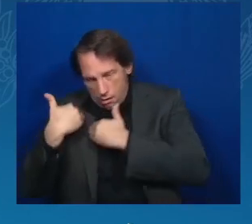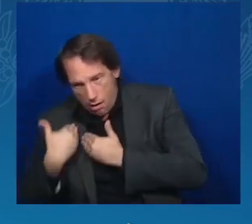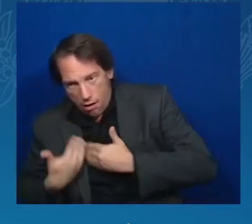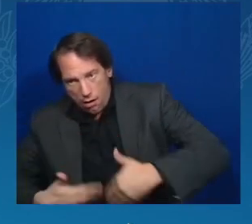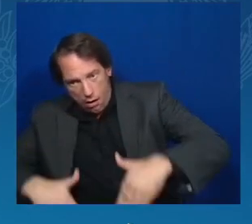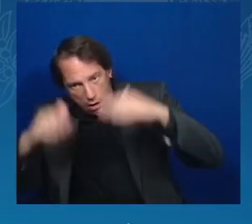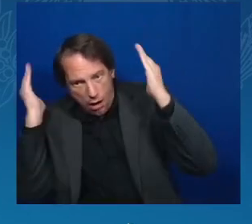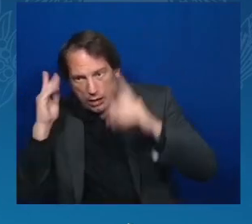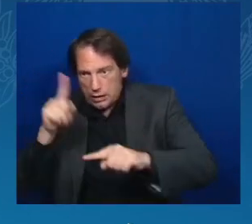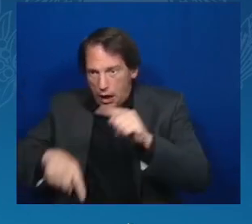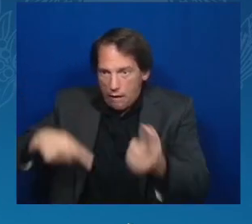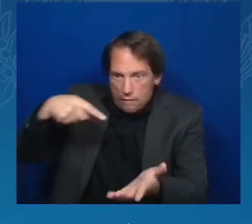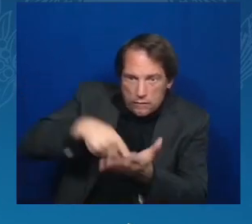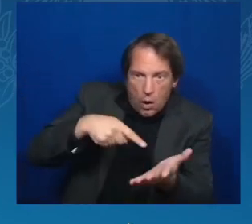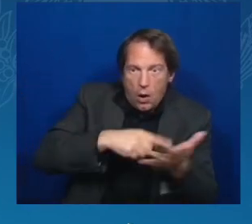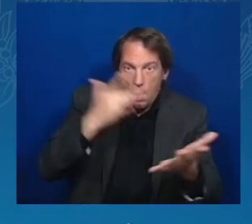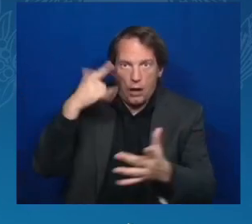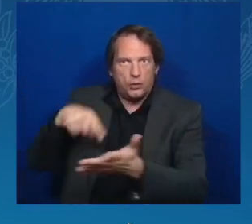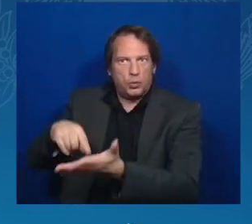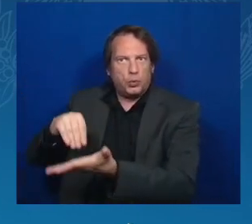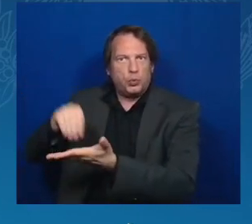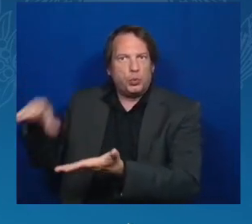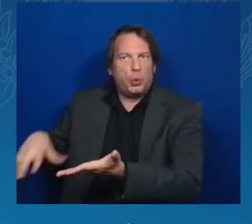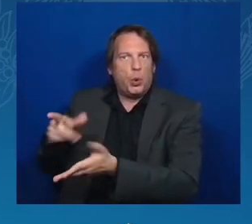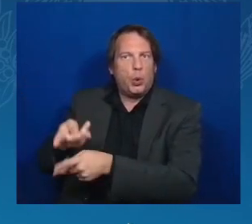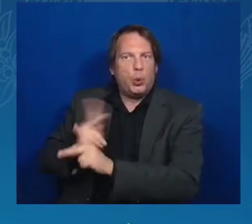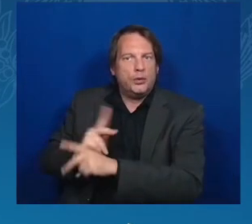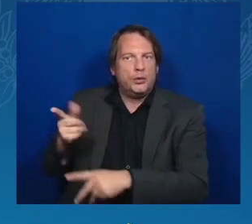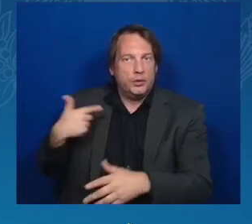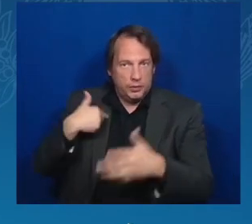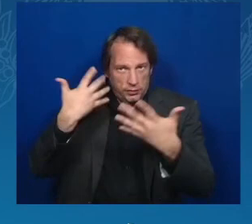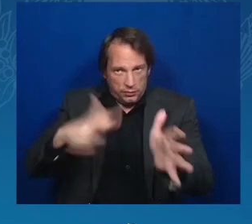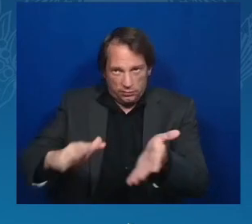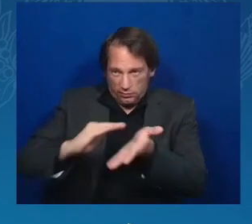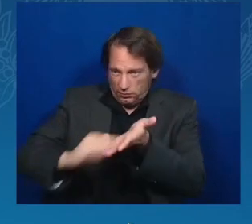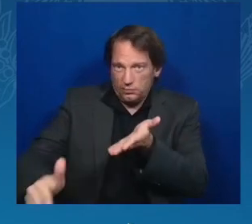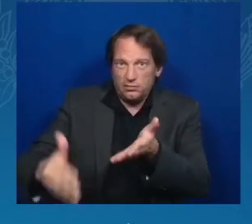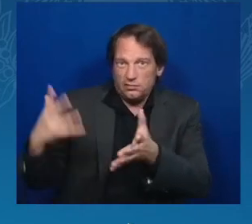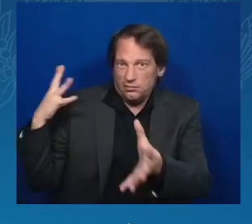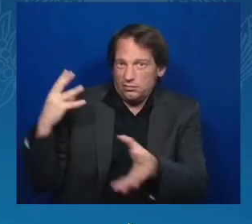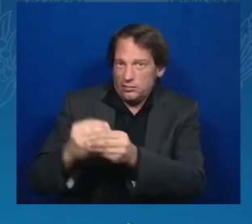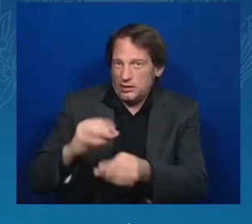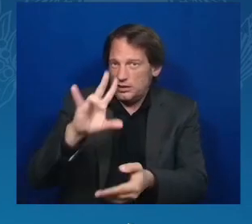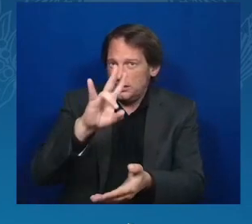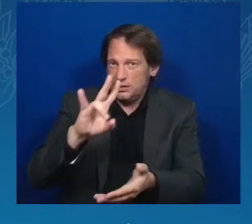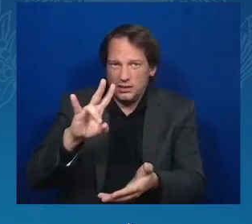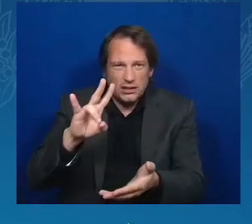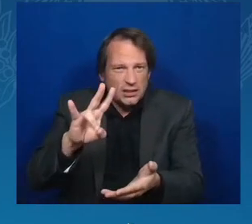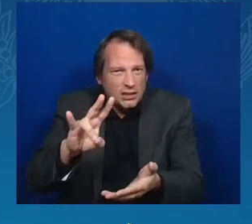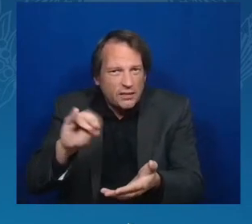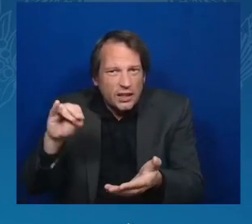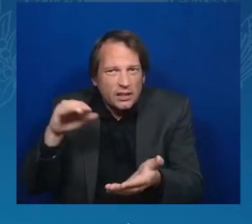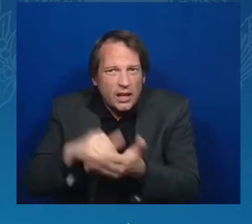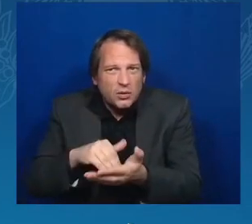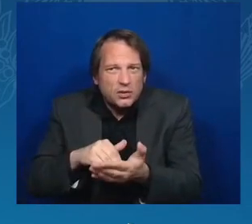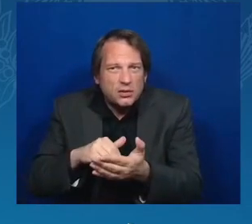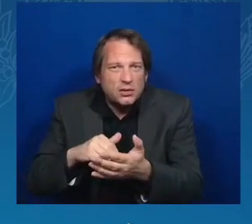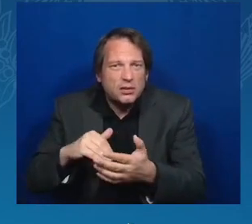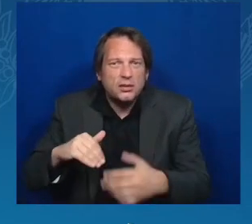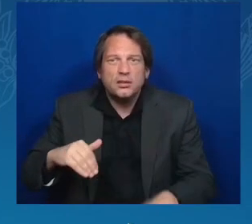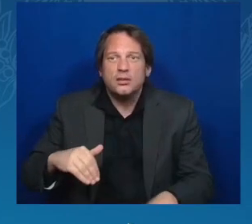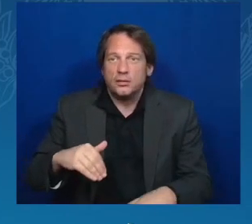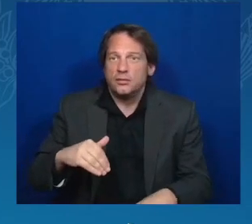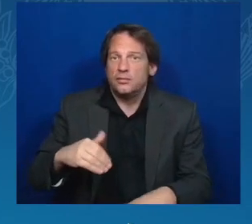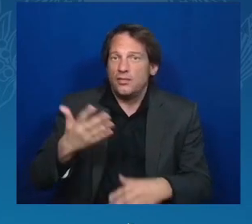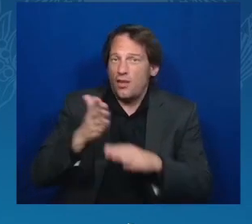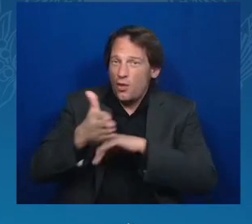servants, and for folks in general, we have forgiven over $144 billion for over 4 million people.